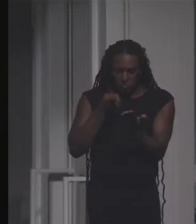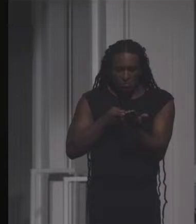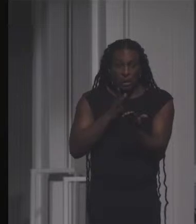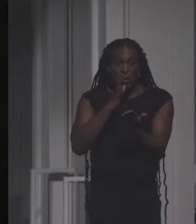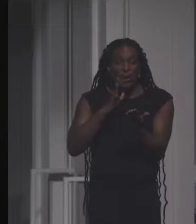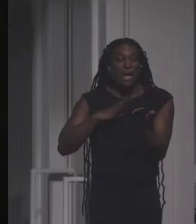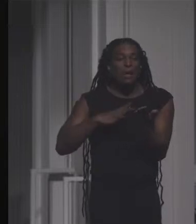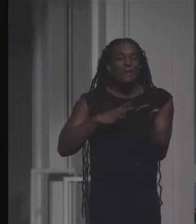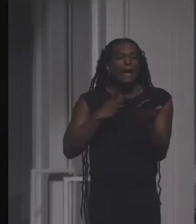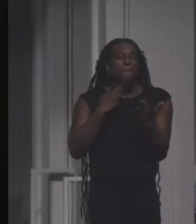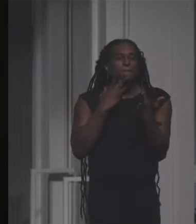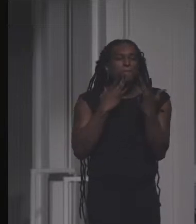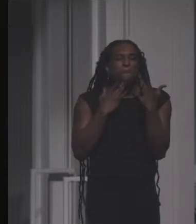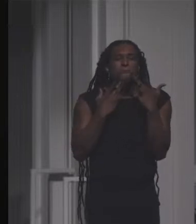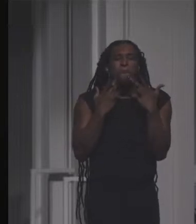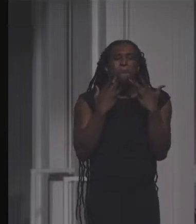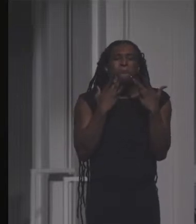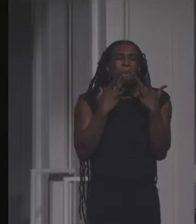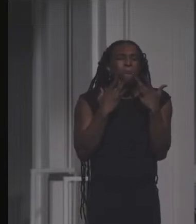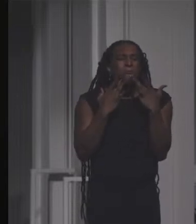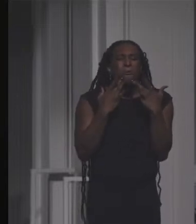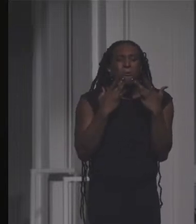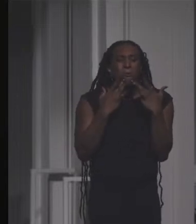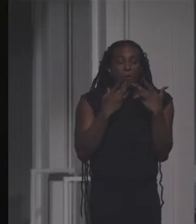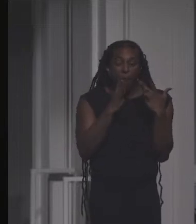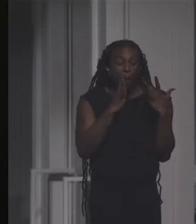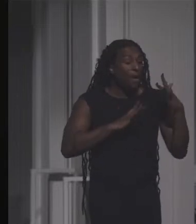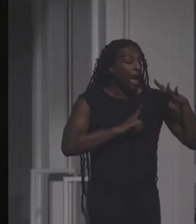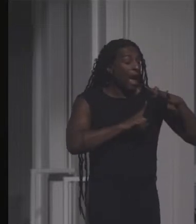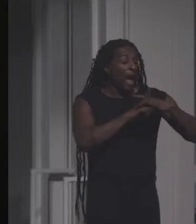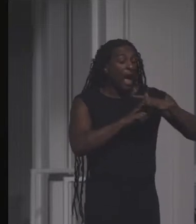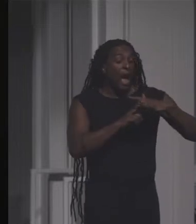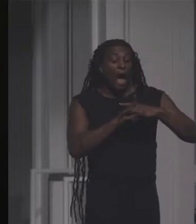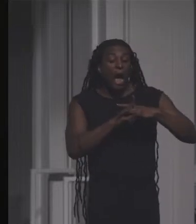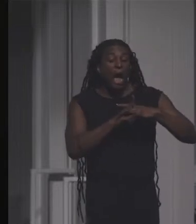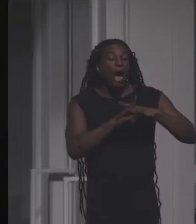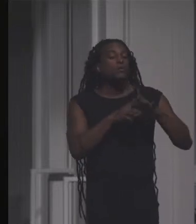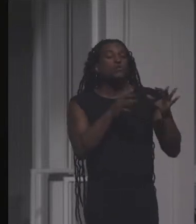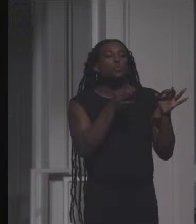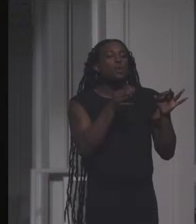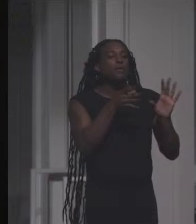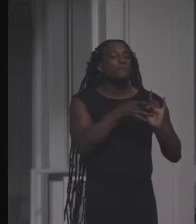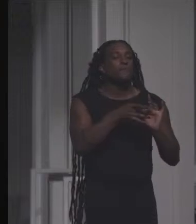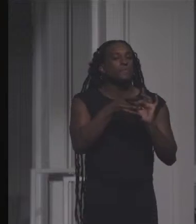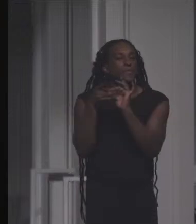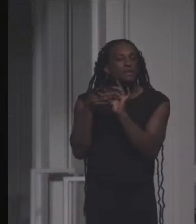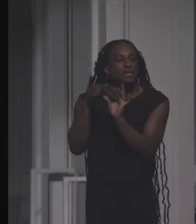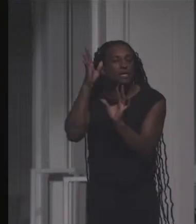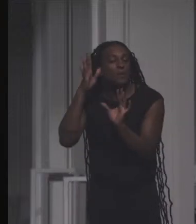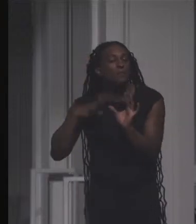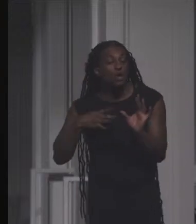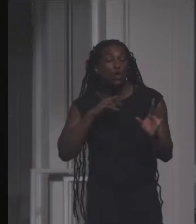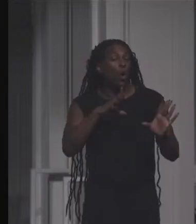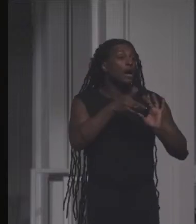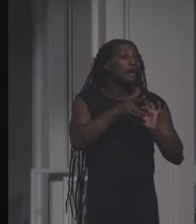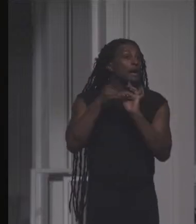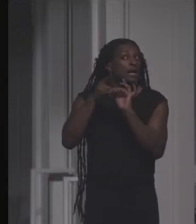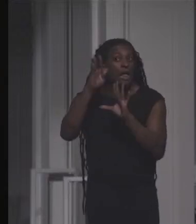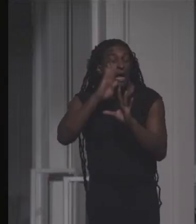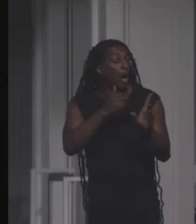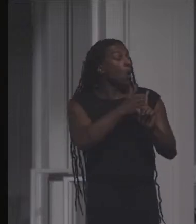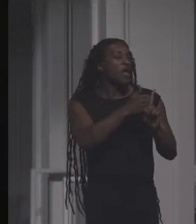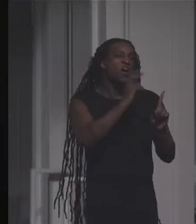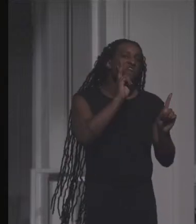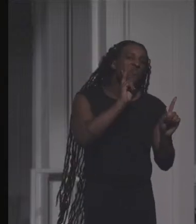barely exist. Those that do are described only in relation to men or God, as